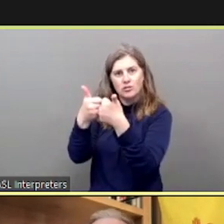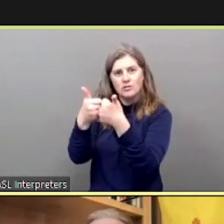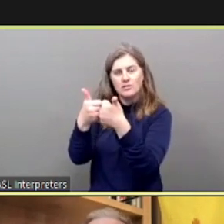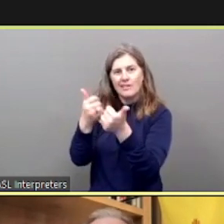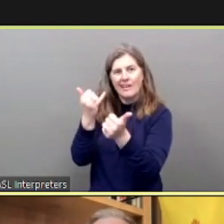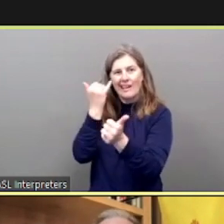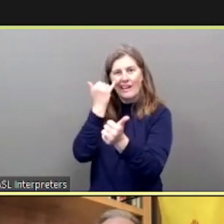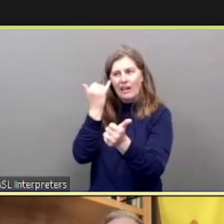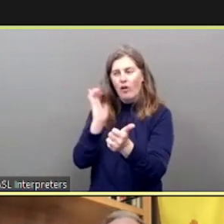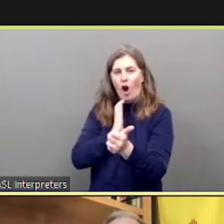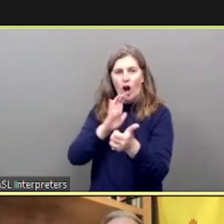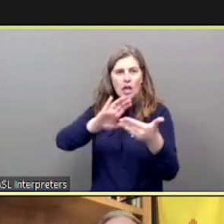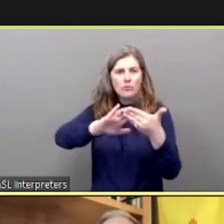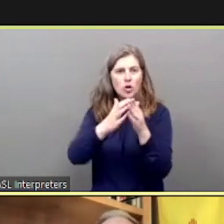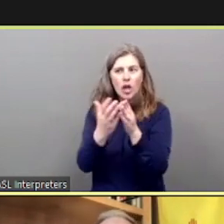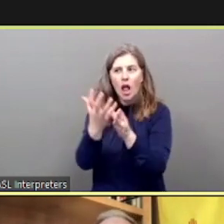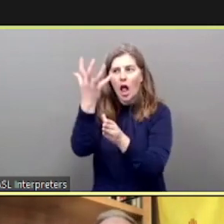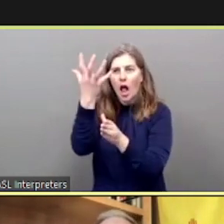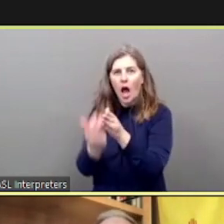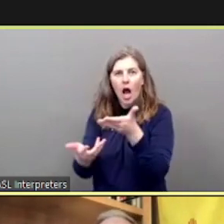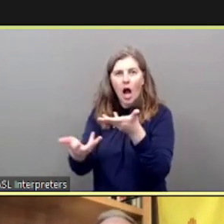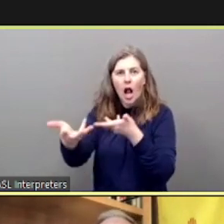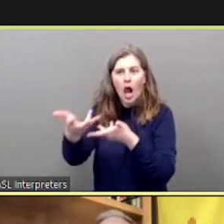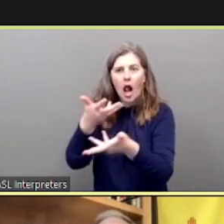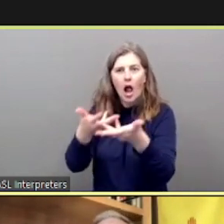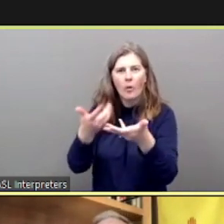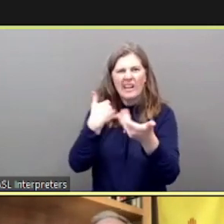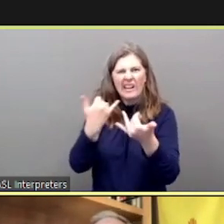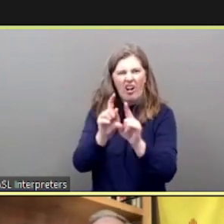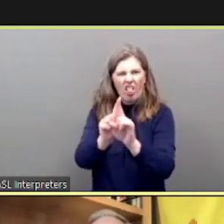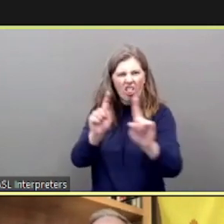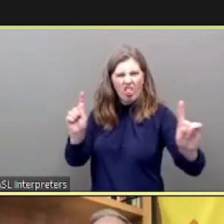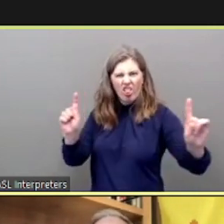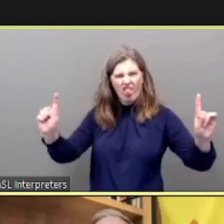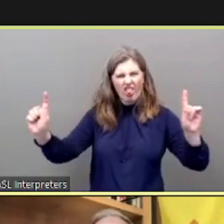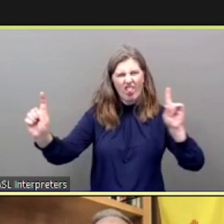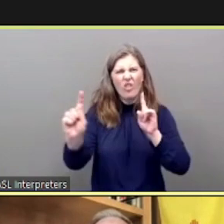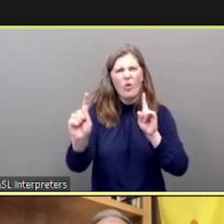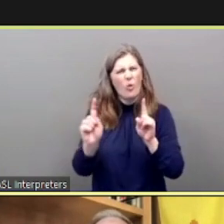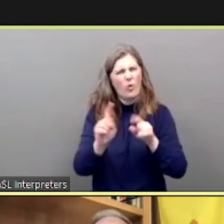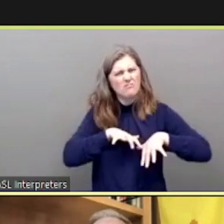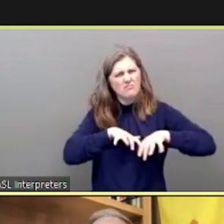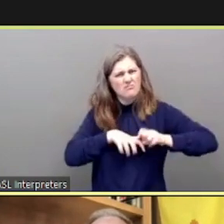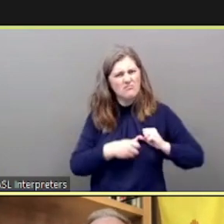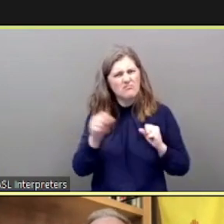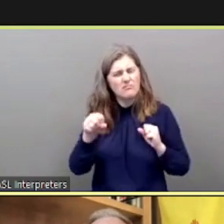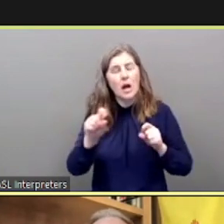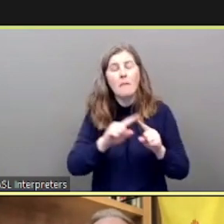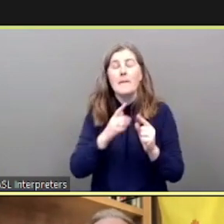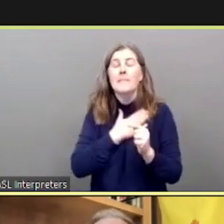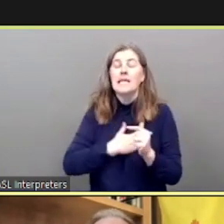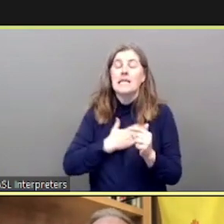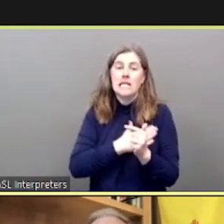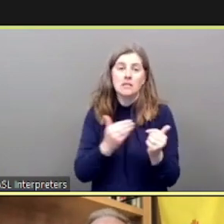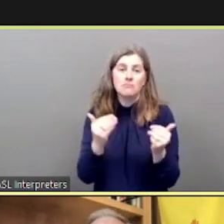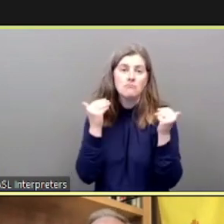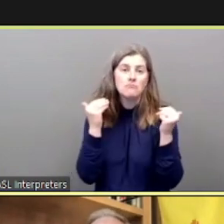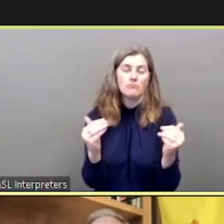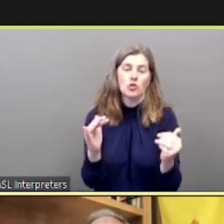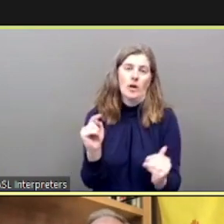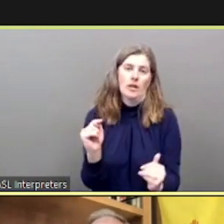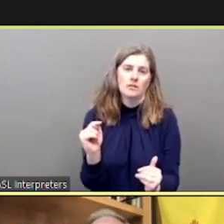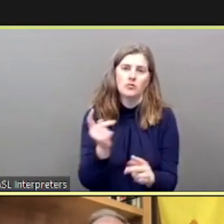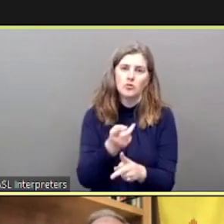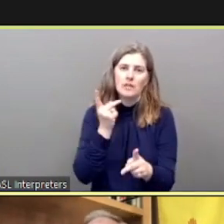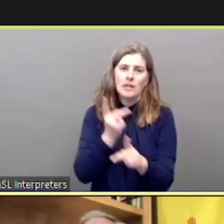our community interactions with social distancing. It really has been hard, but please do what you can, she says, to keep